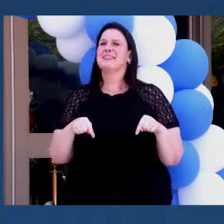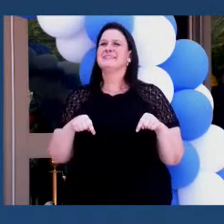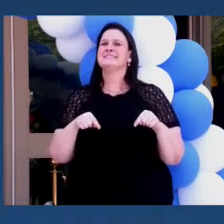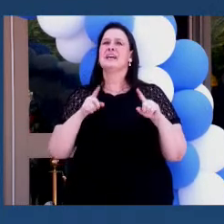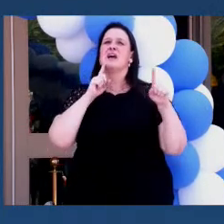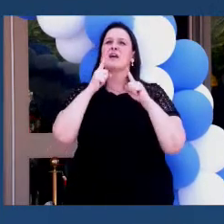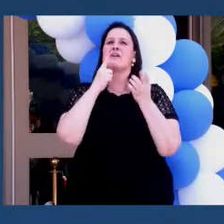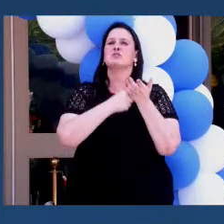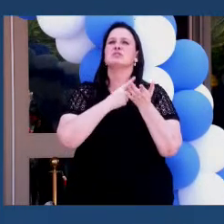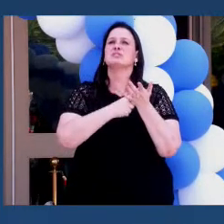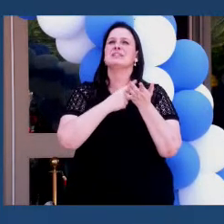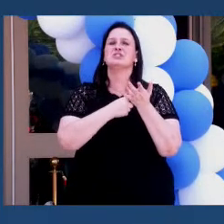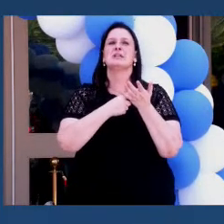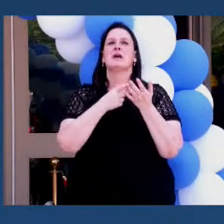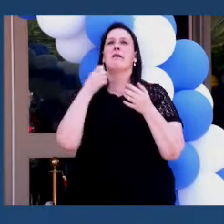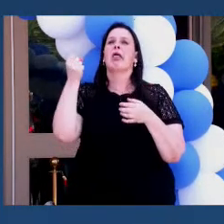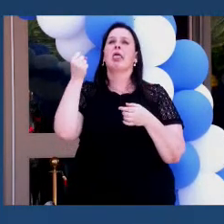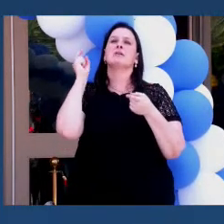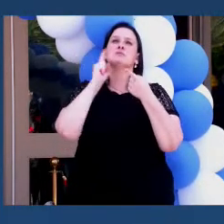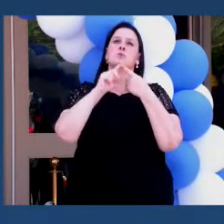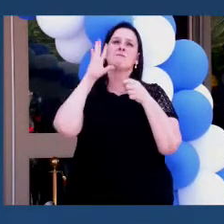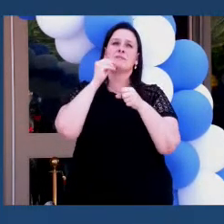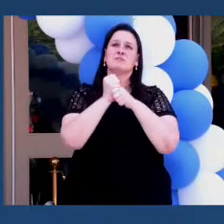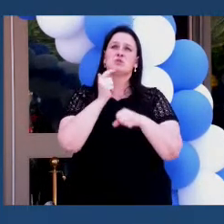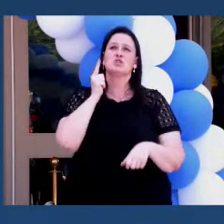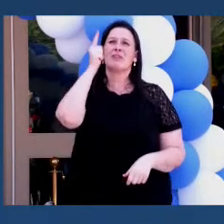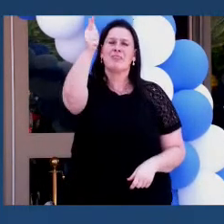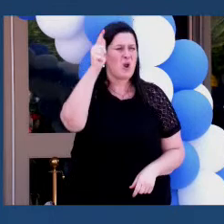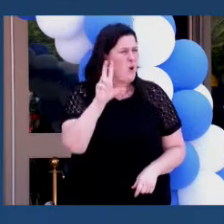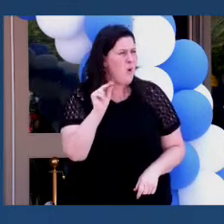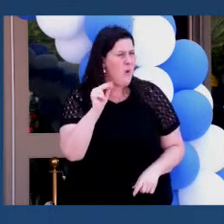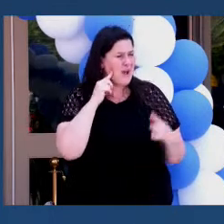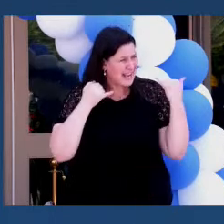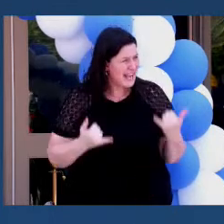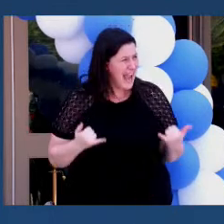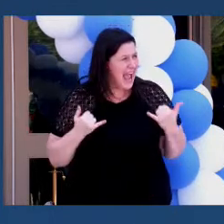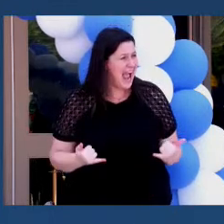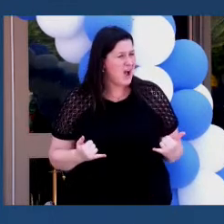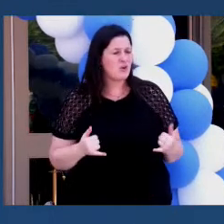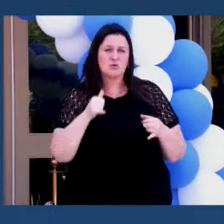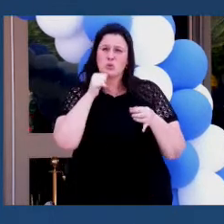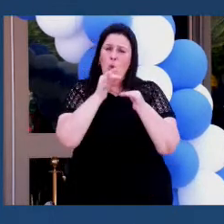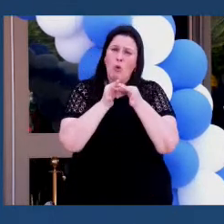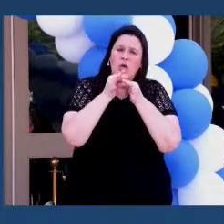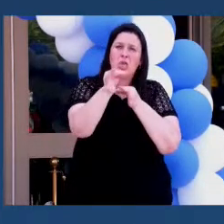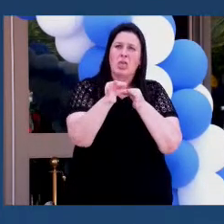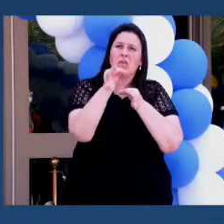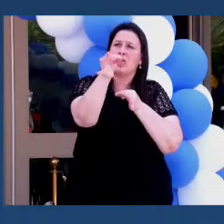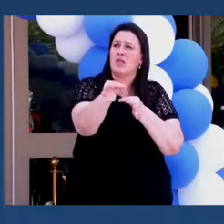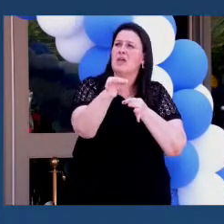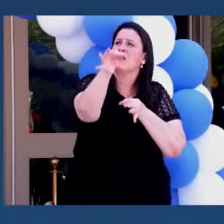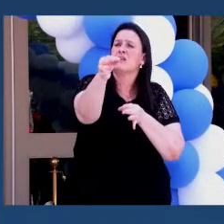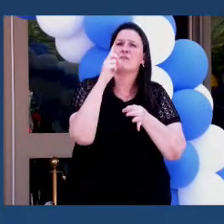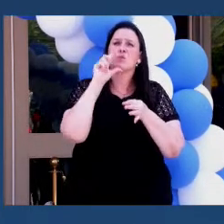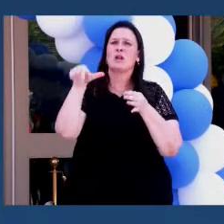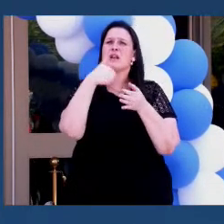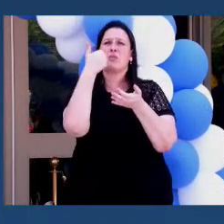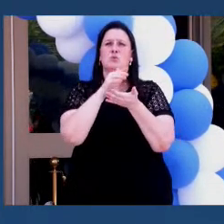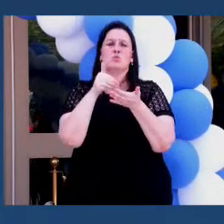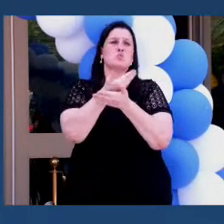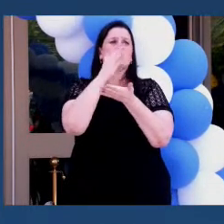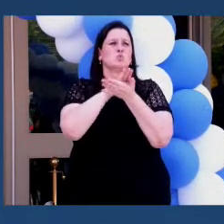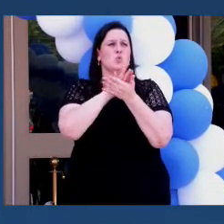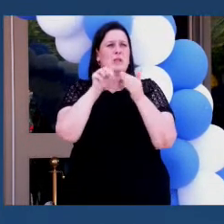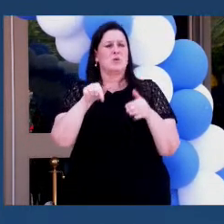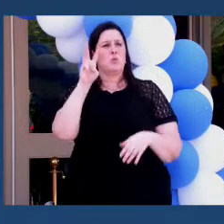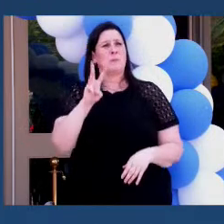that we have in another 50 years. We got to make sure that we are not waiting another 50 years to have another new school in Wilmington. We should